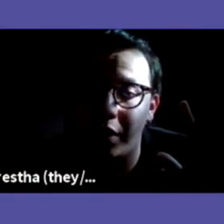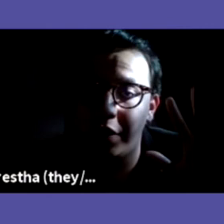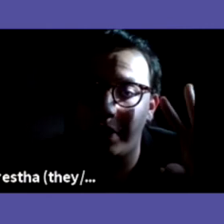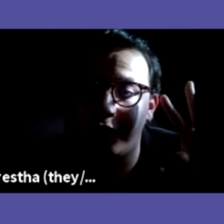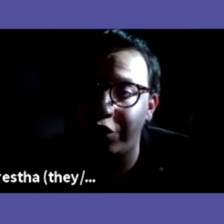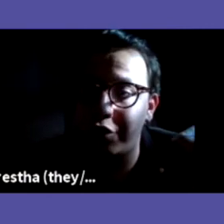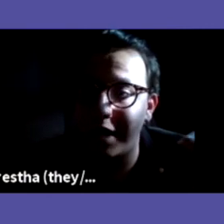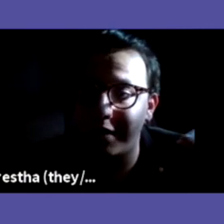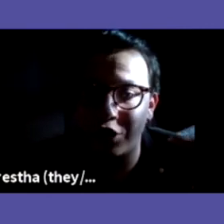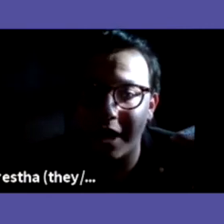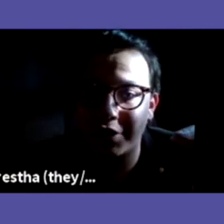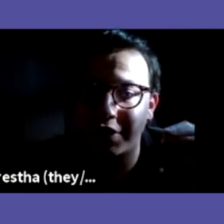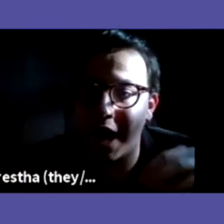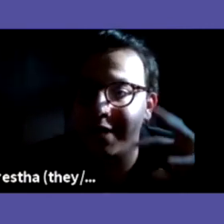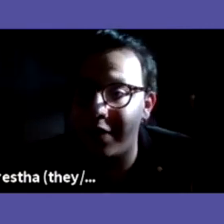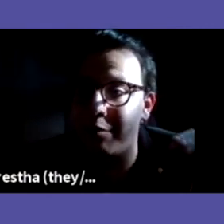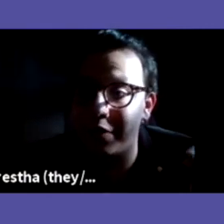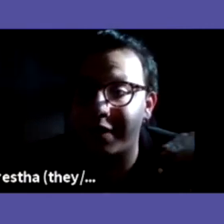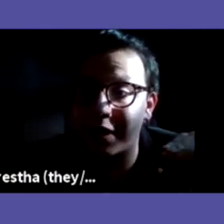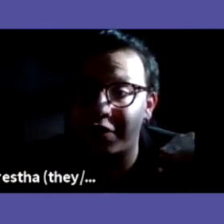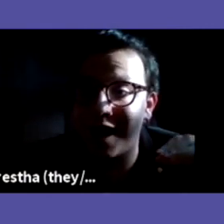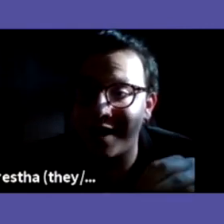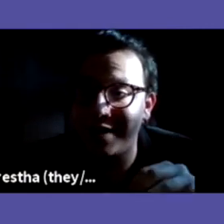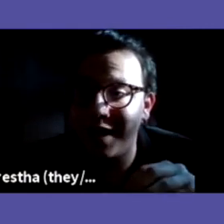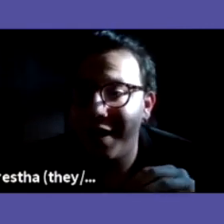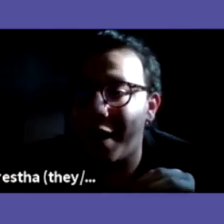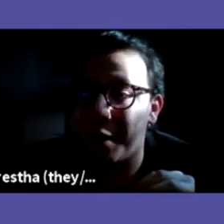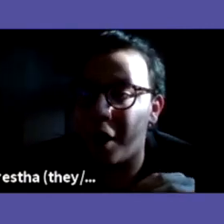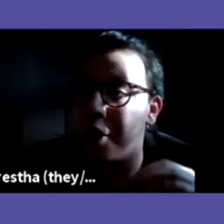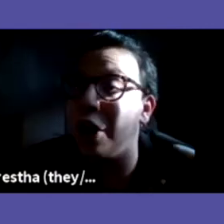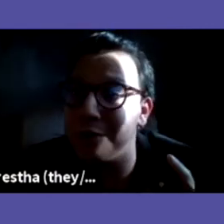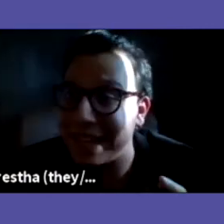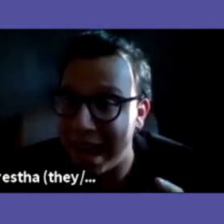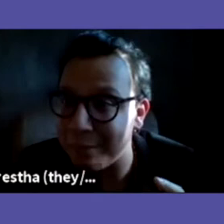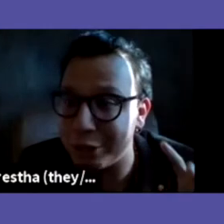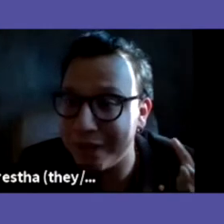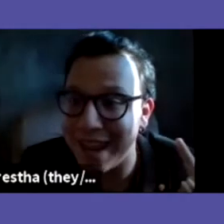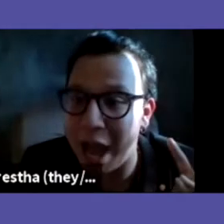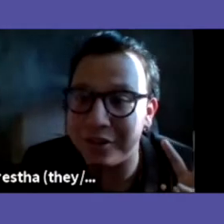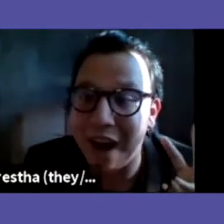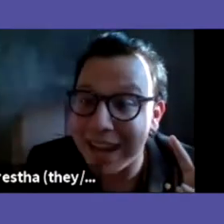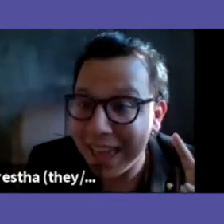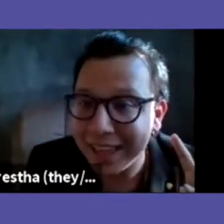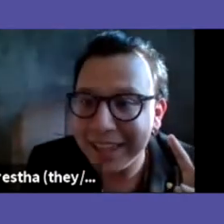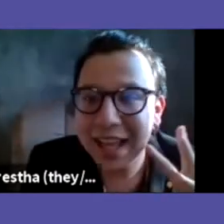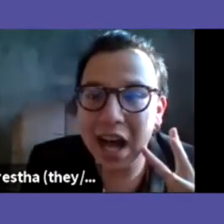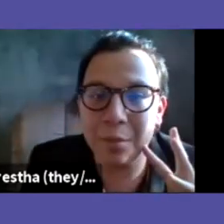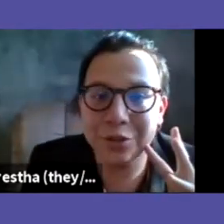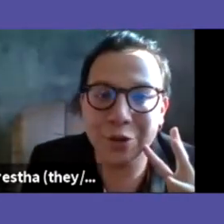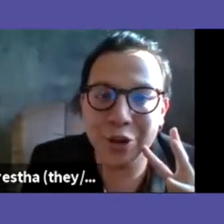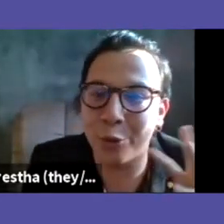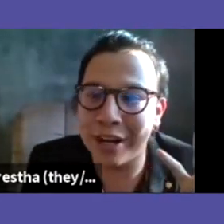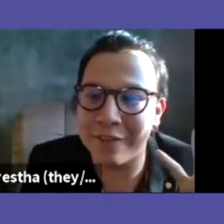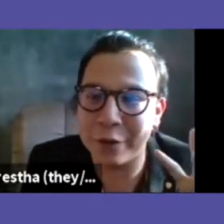redo the visual translation exercise and the music exercise on your own time between now and Friday.